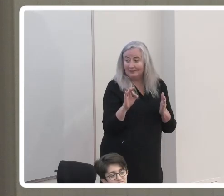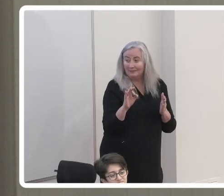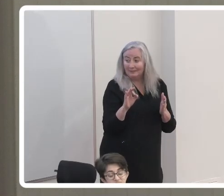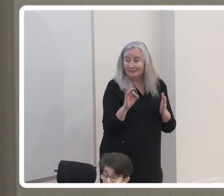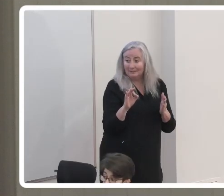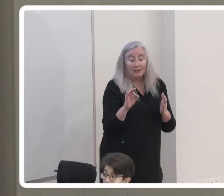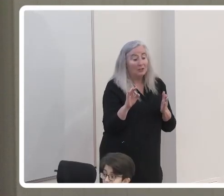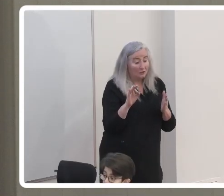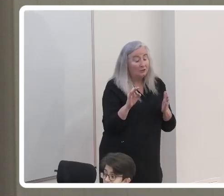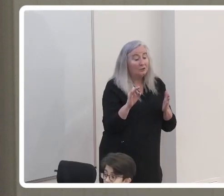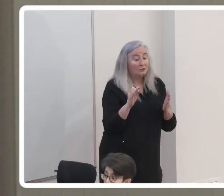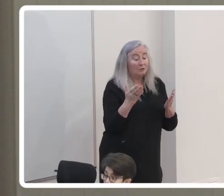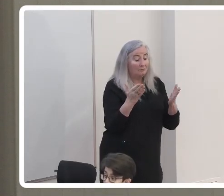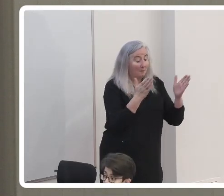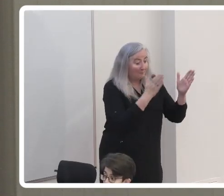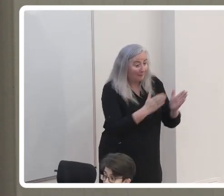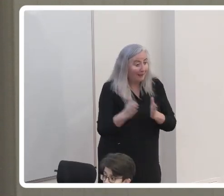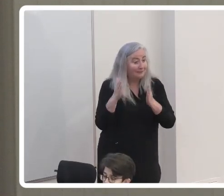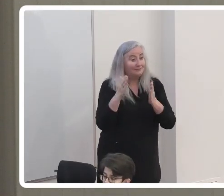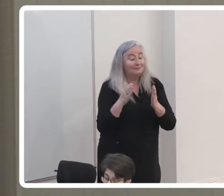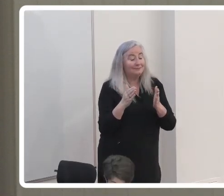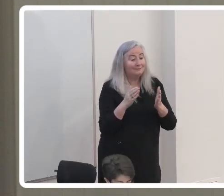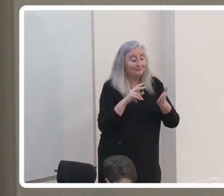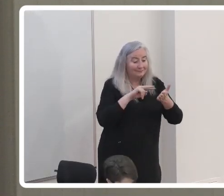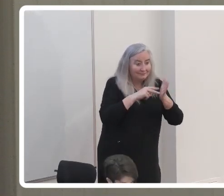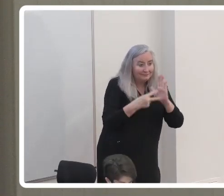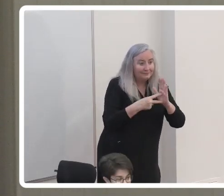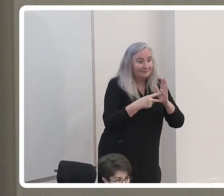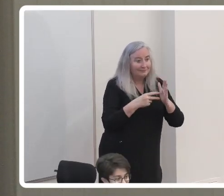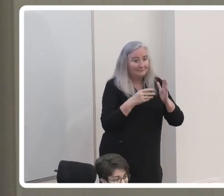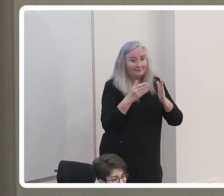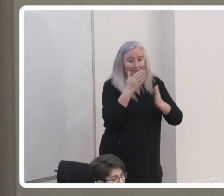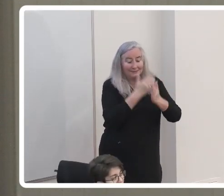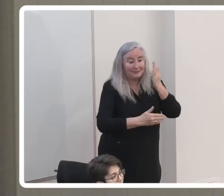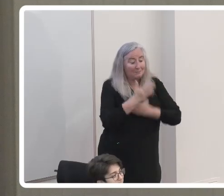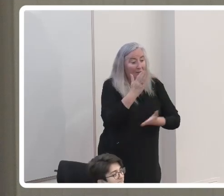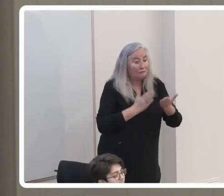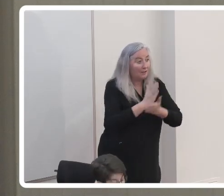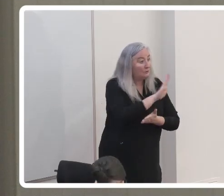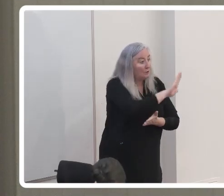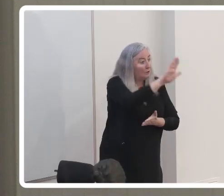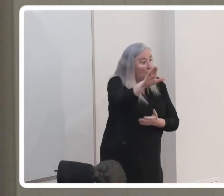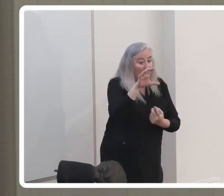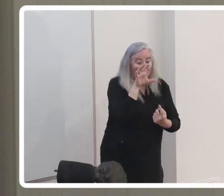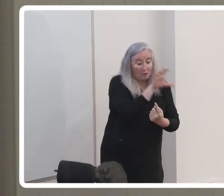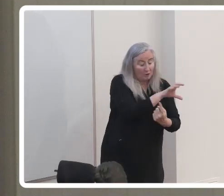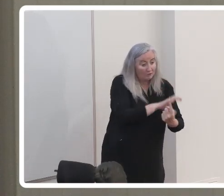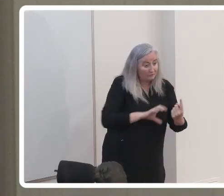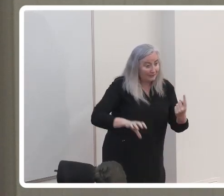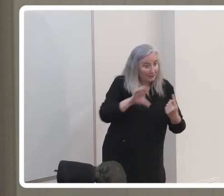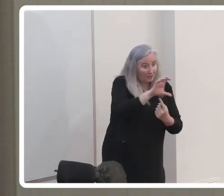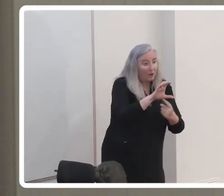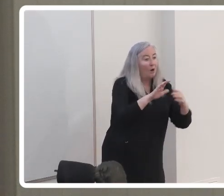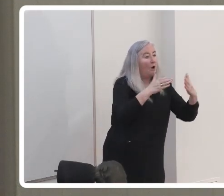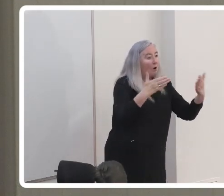Should you prepare and present a comprehensive overview of the human disability rights situation in your country, or should you delve deeply into specific